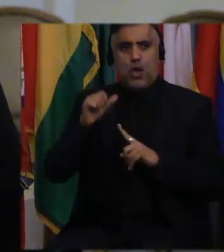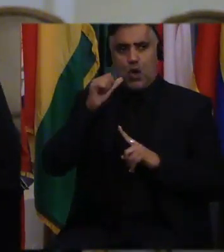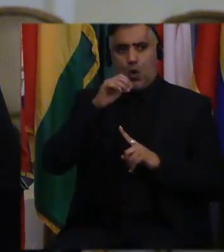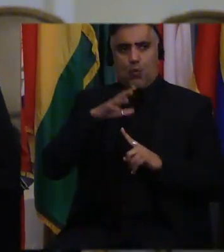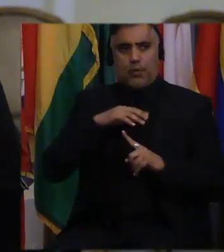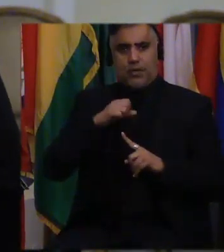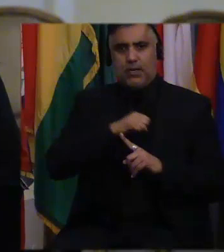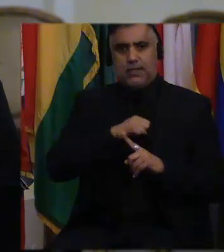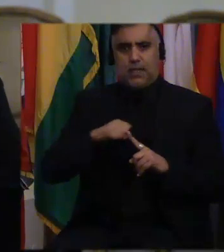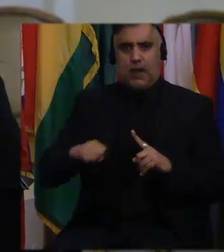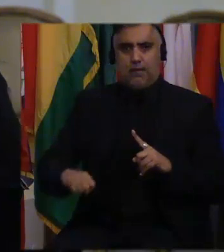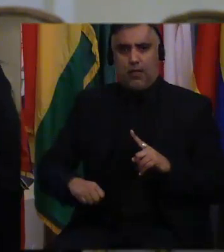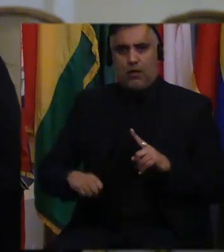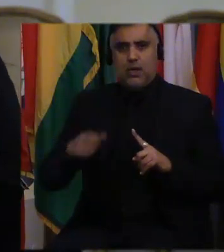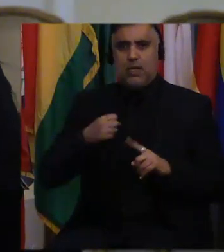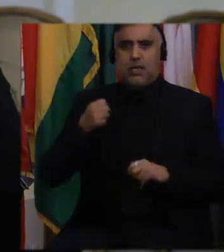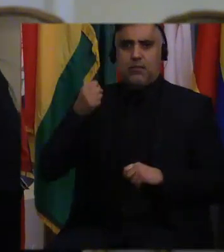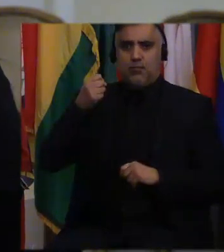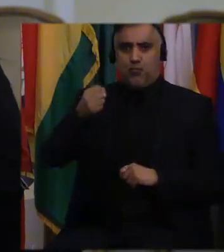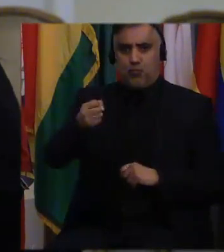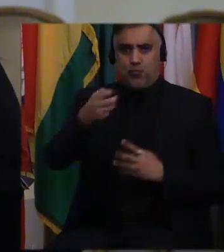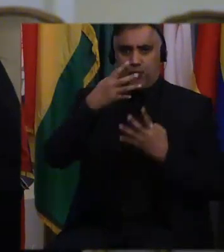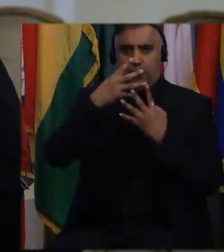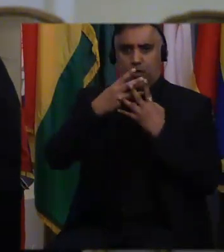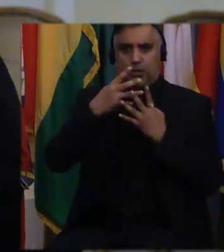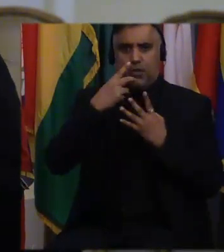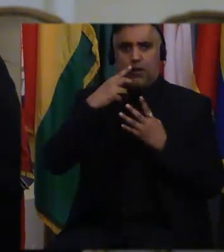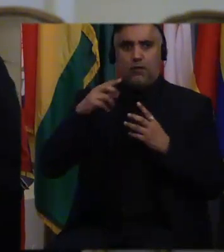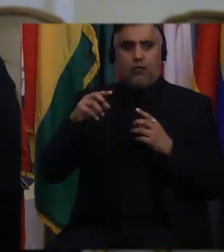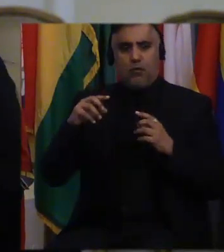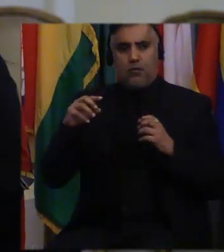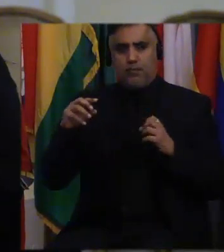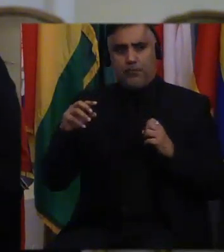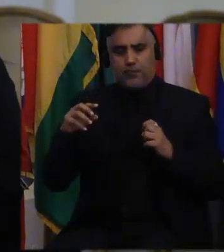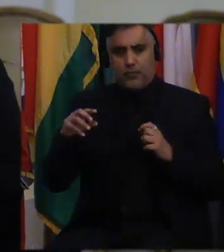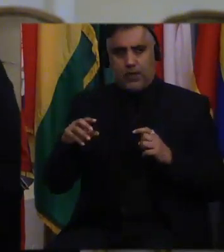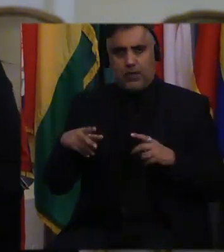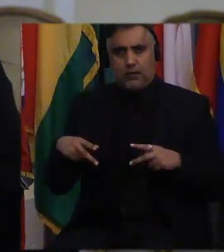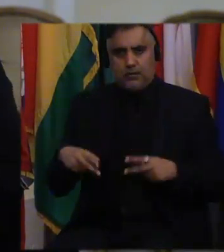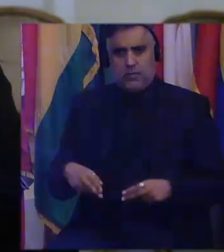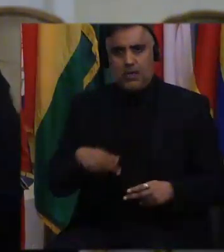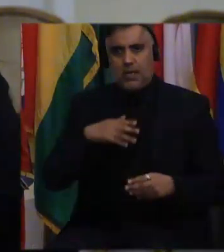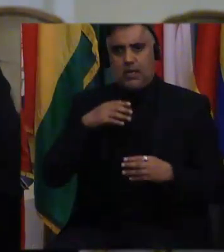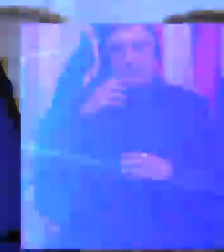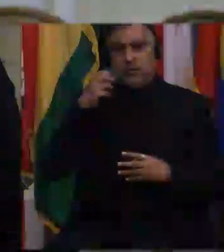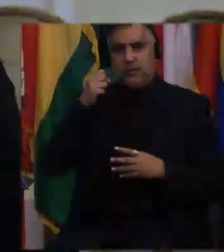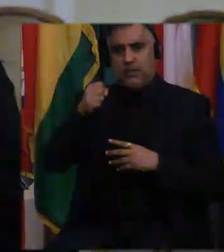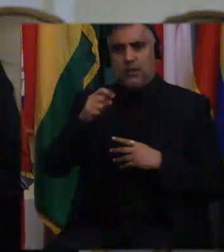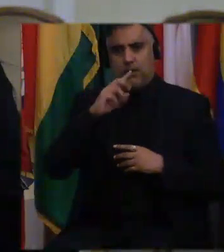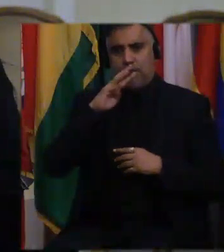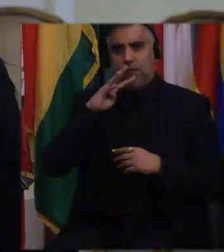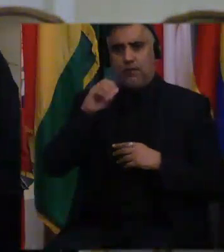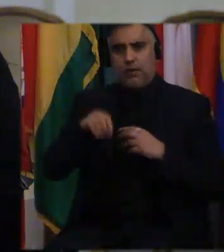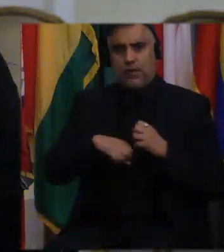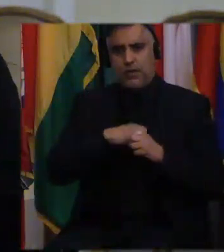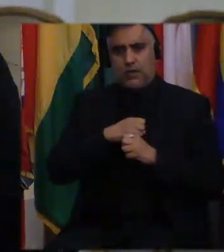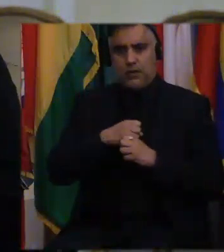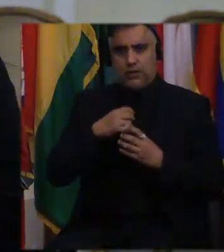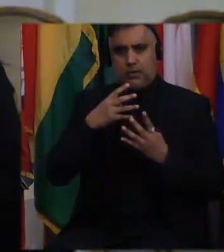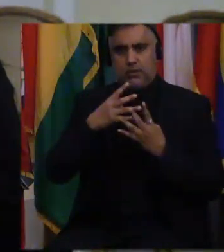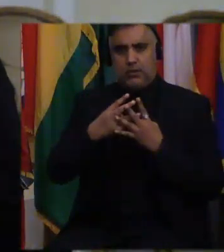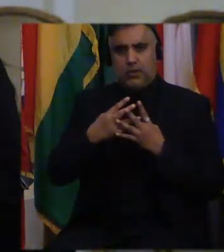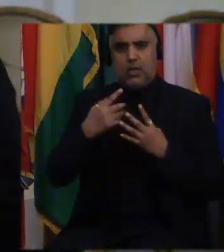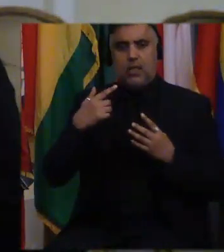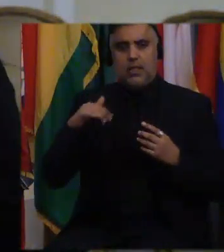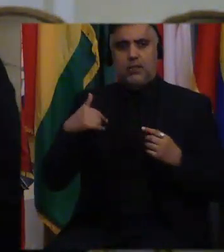in El Salvador that are being imprisoned for obstetric emergencies and sentenced for up to 40 years in prison. That is a case